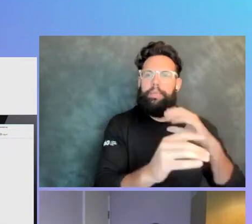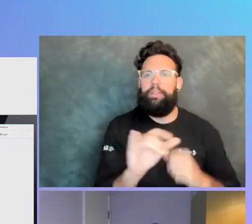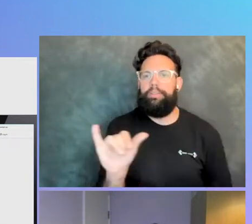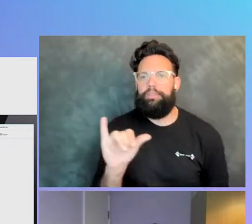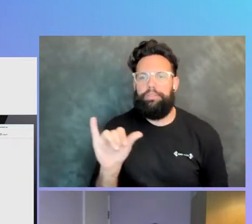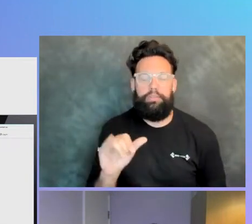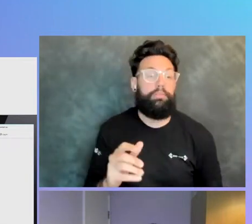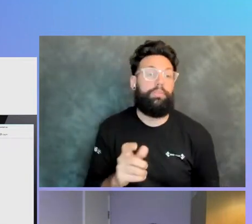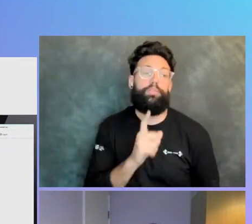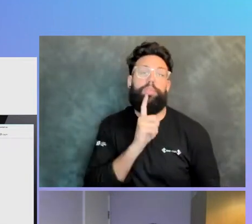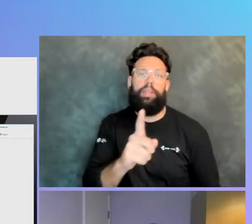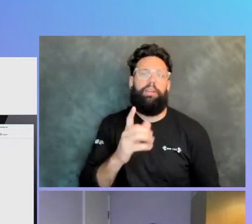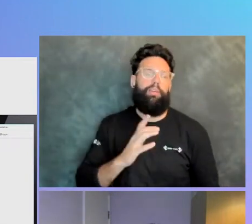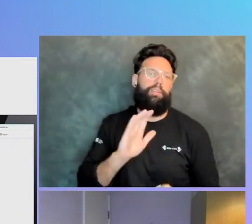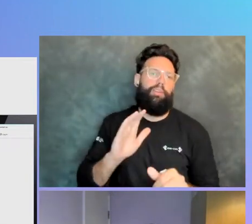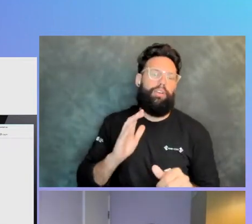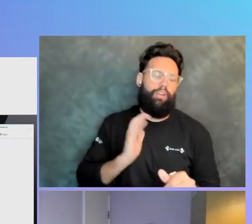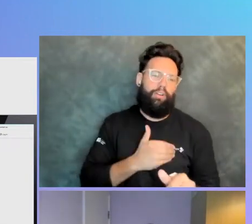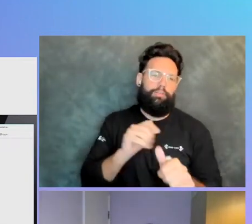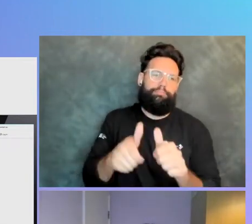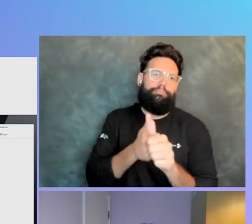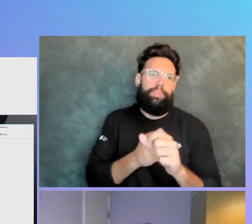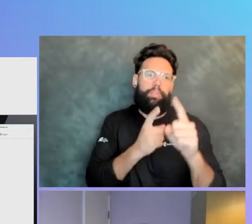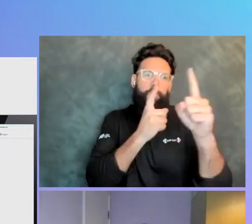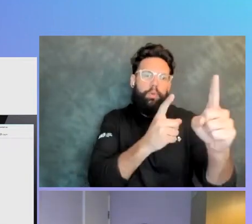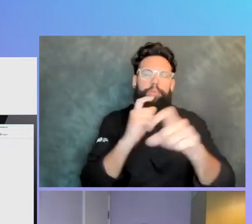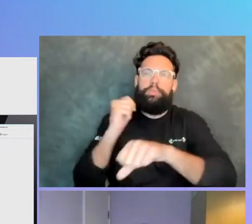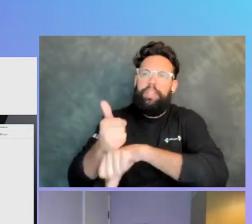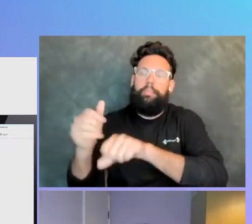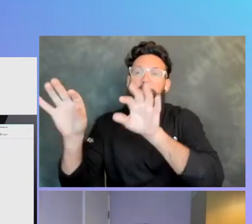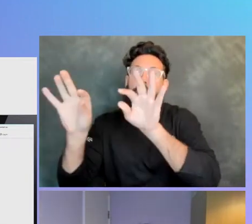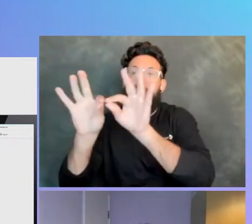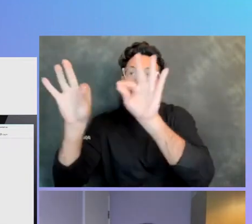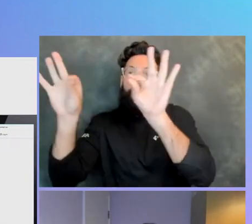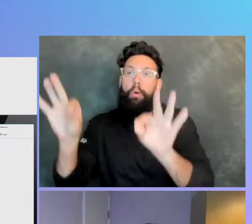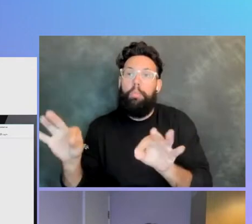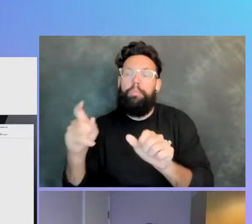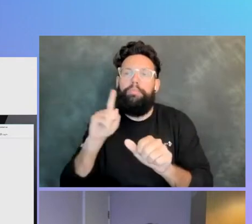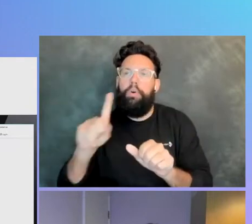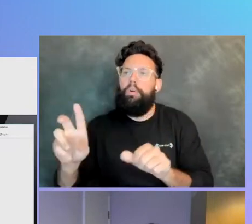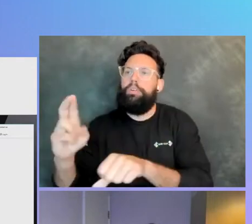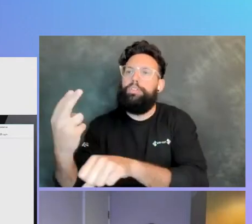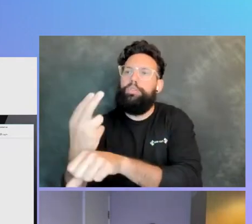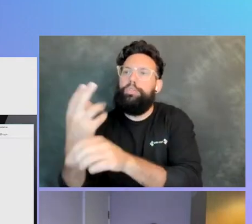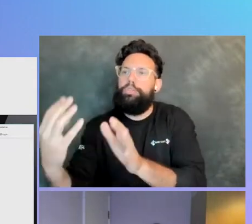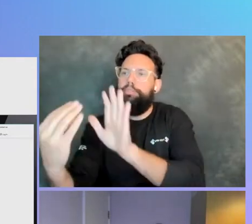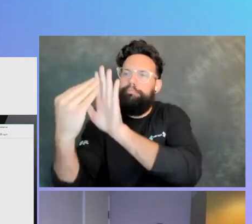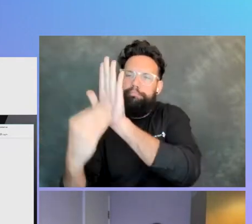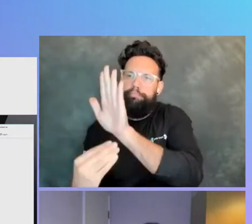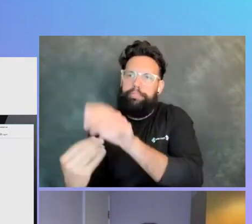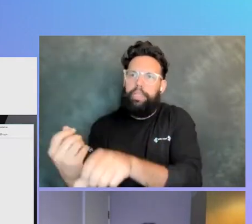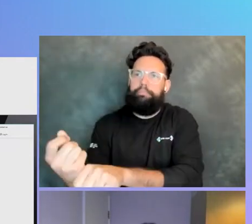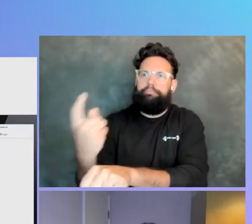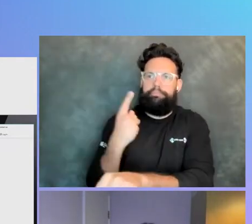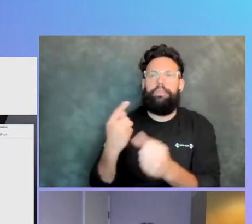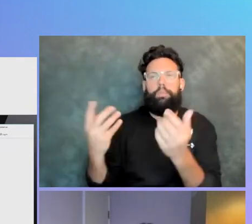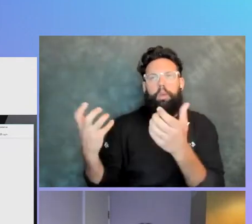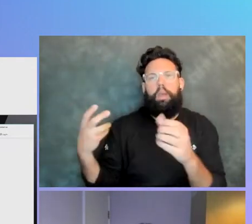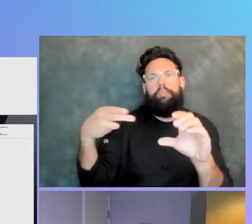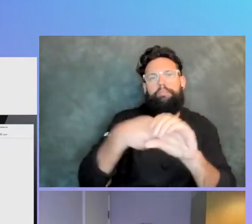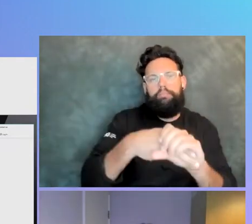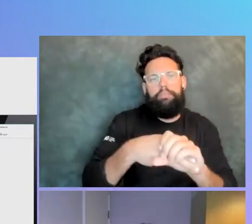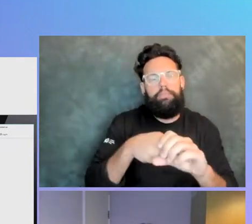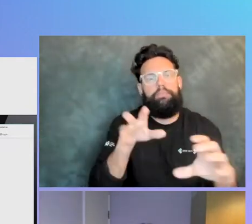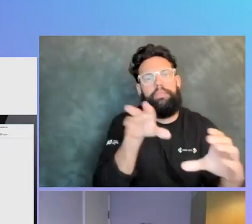form for clients to fill in this space to register their interest, but pivoted back to using the method of people getting in